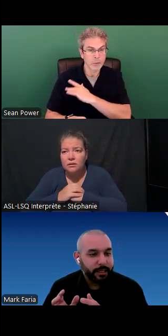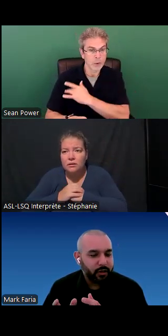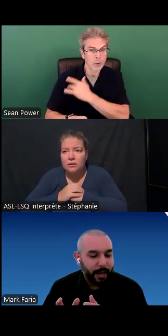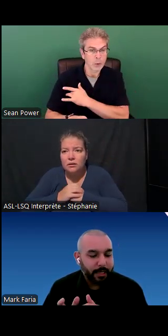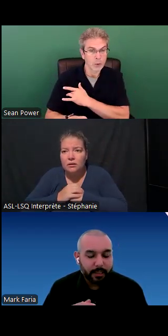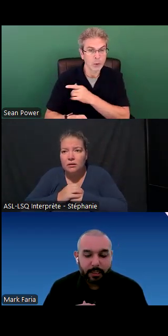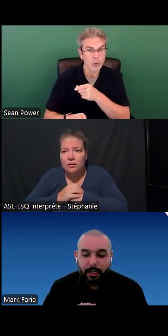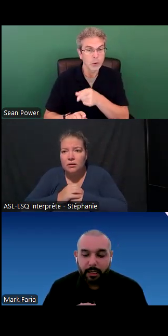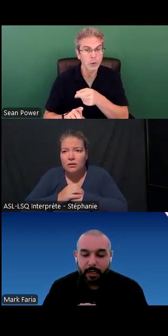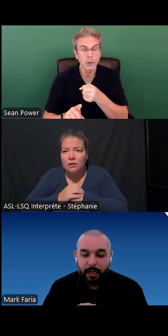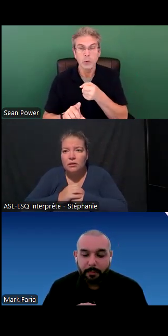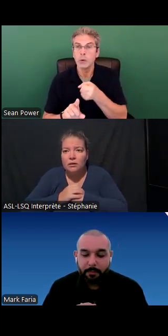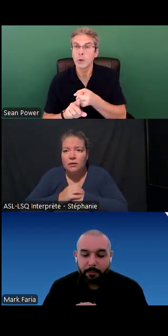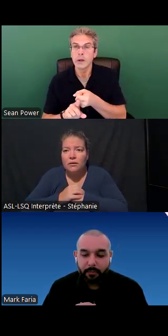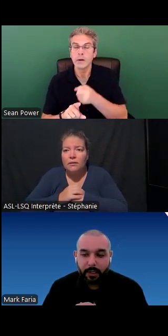places like Quebec,